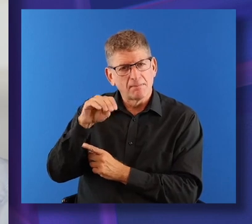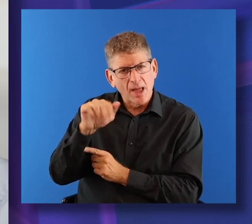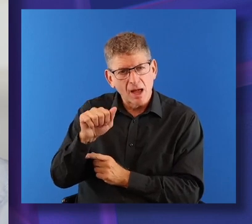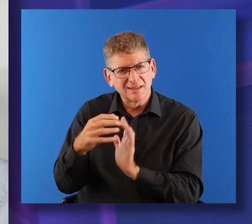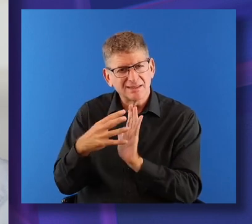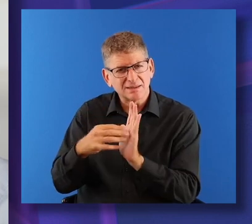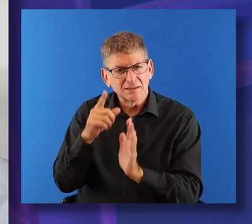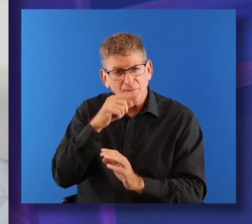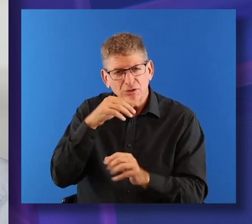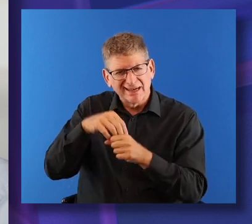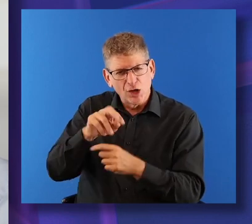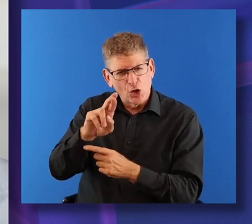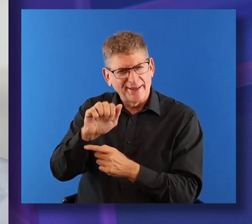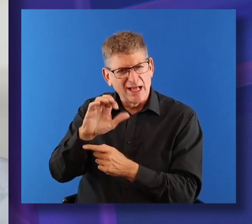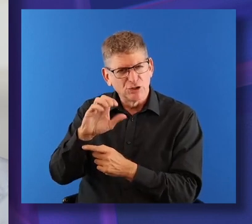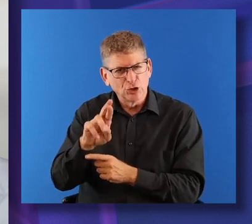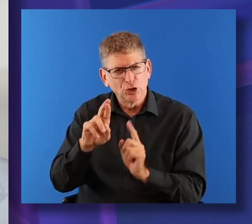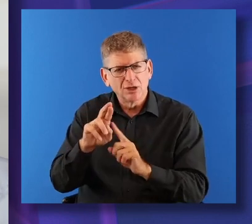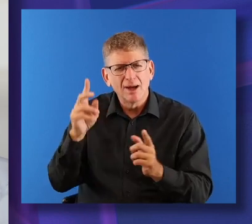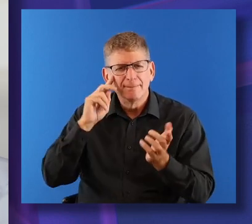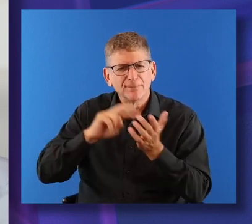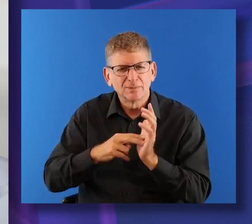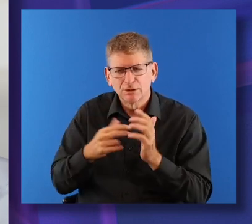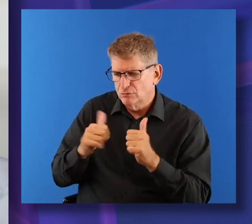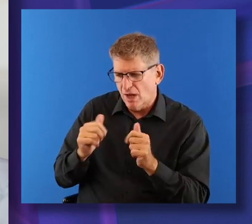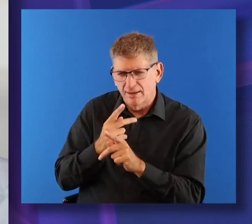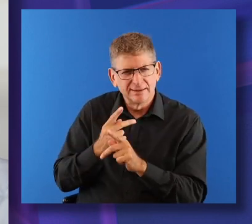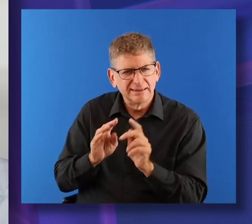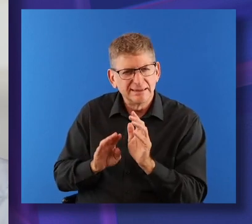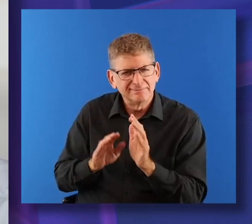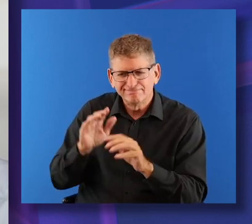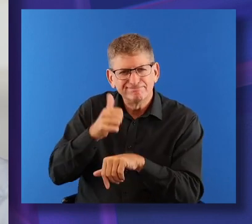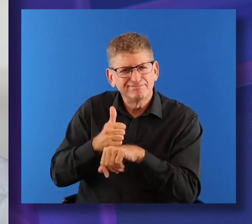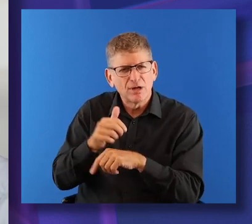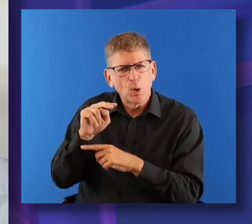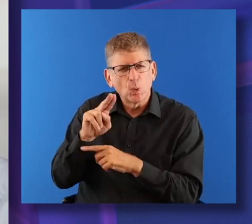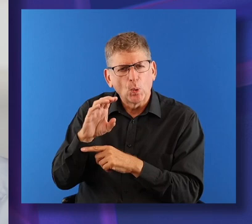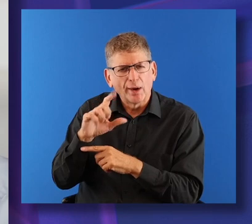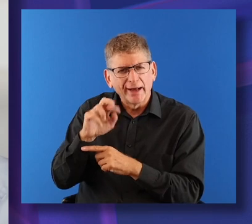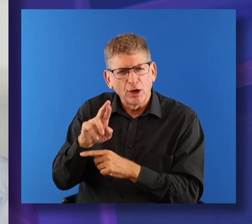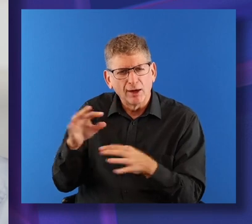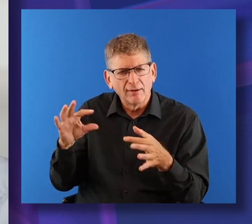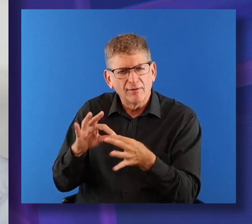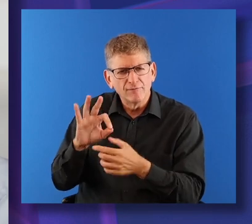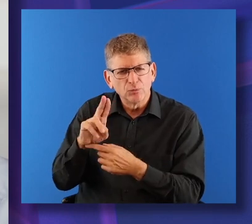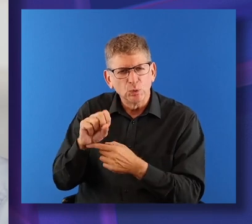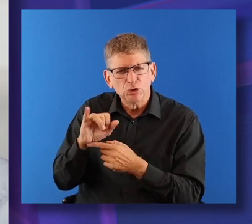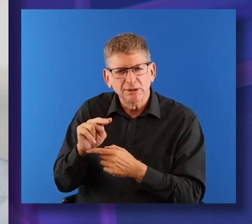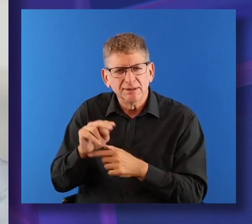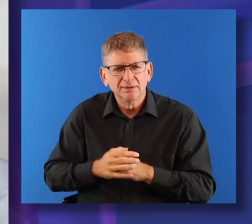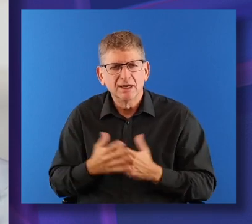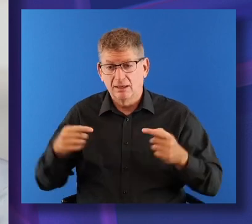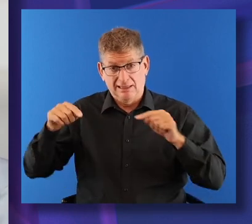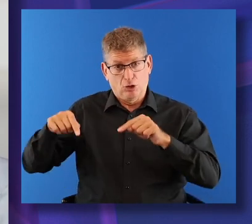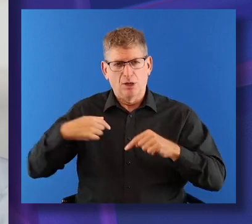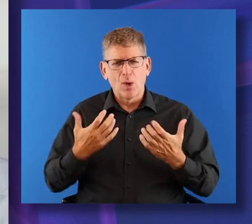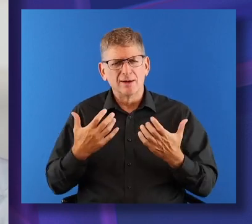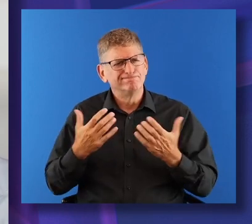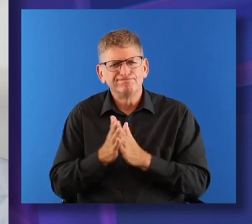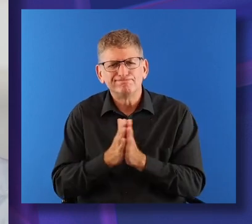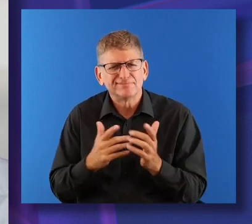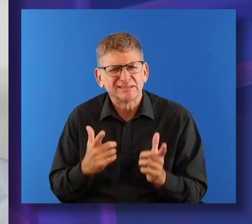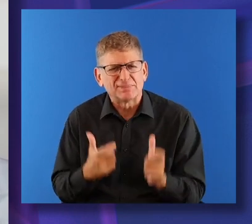the purpose of establishing nuclear fusion. And here we wish to speed up the design cycle of future tokamak